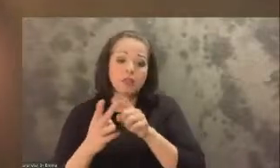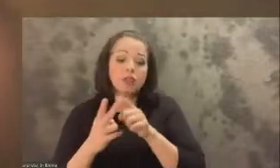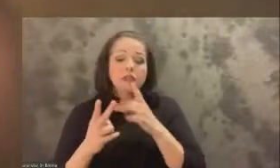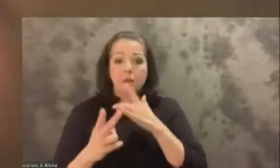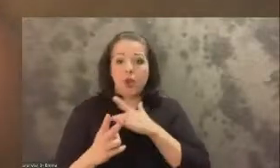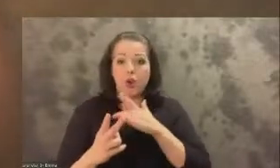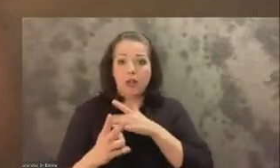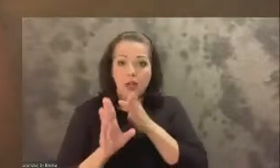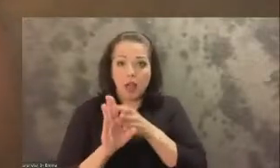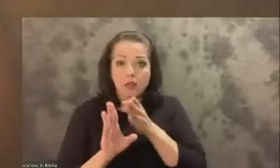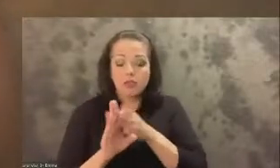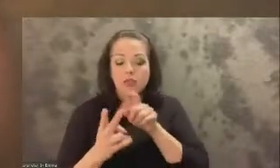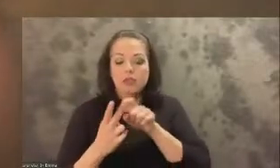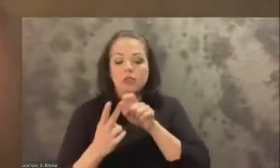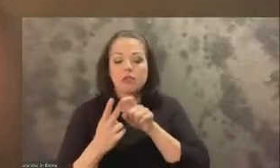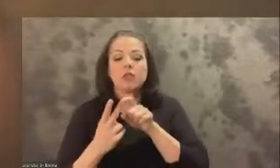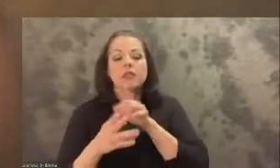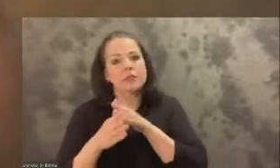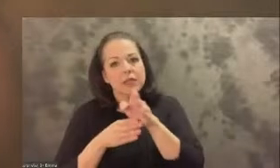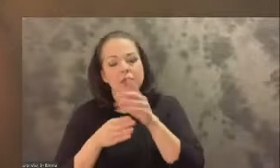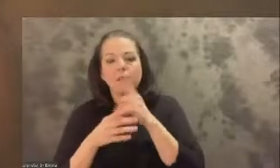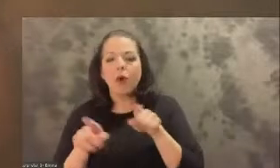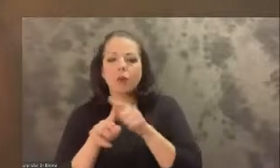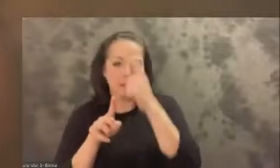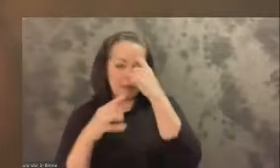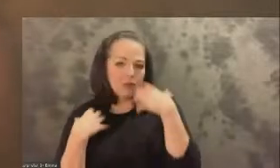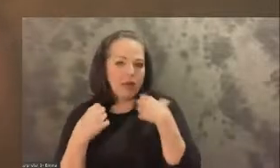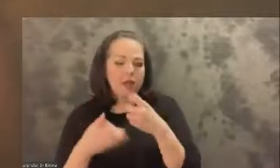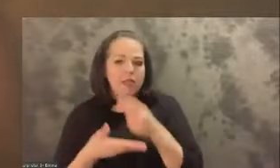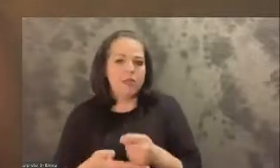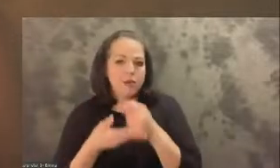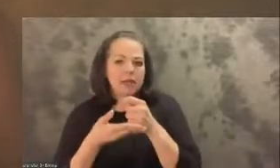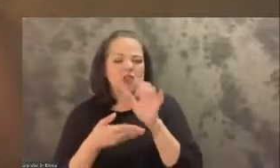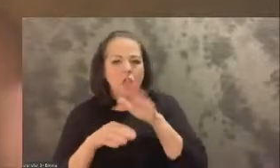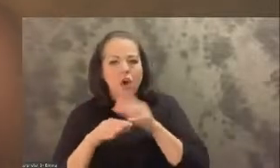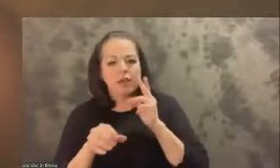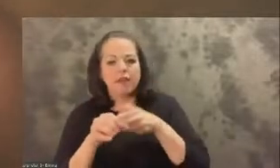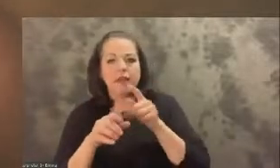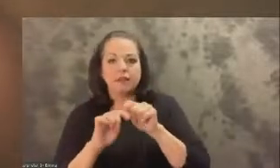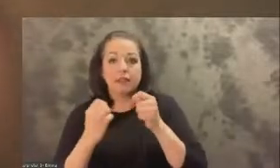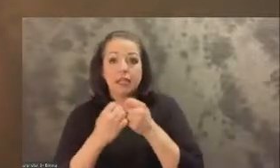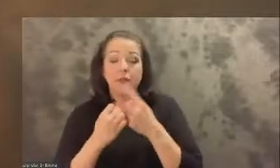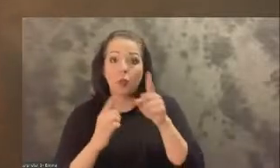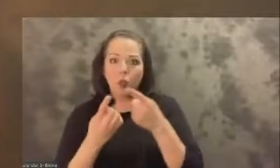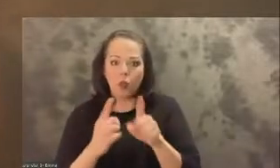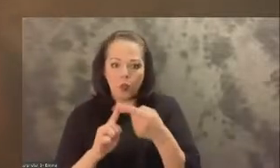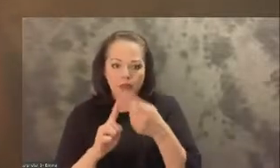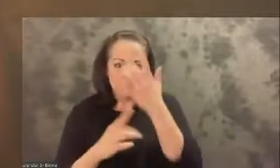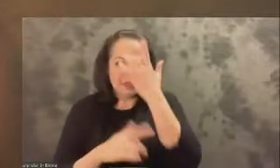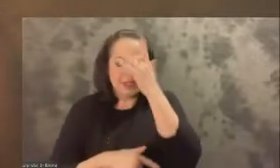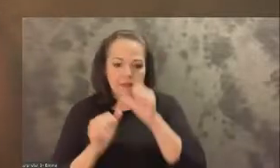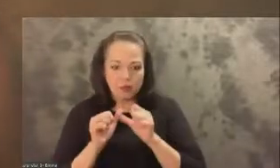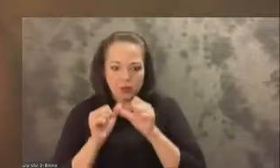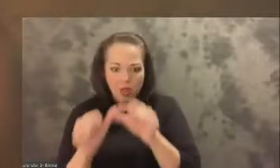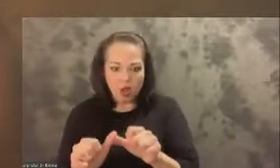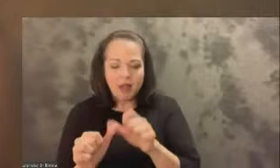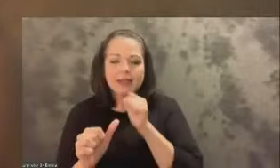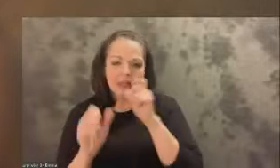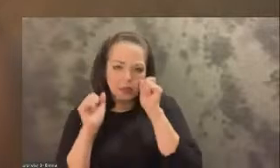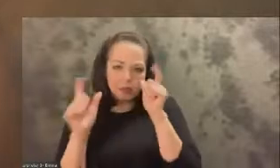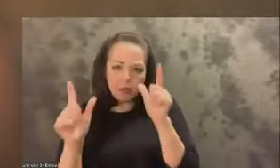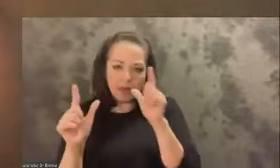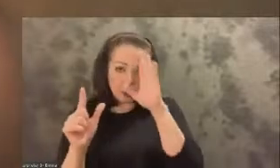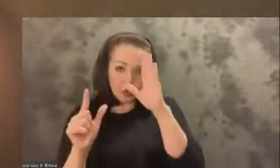my mental health therapists on that team. Because when you're sick for so long, it's not surprising that you're going to get